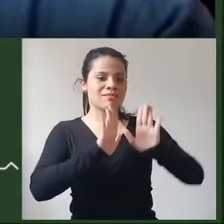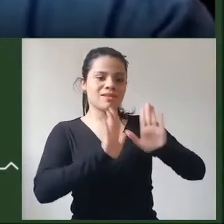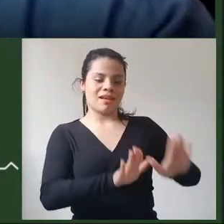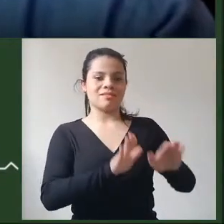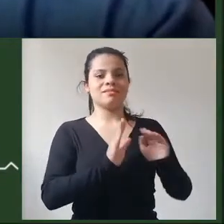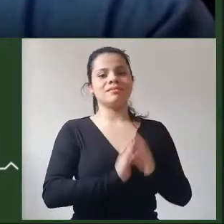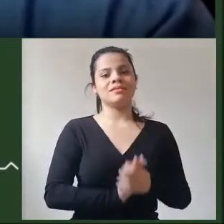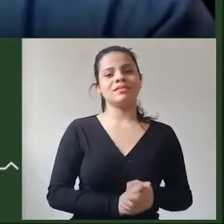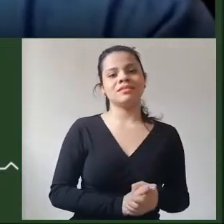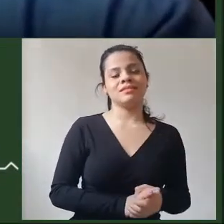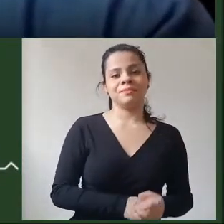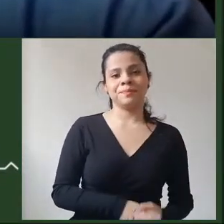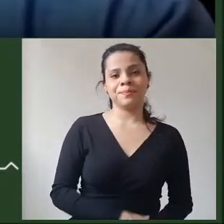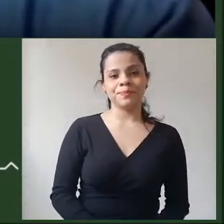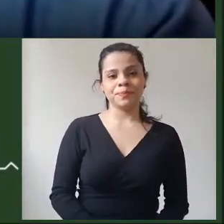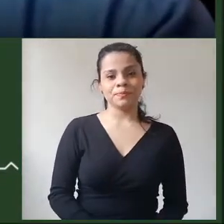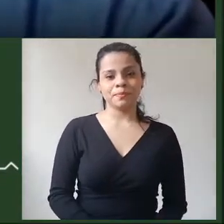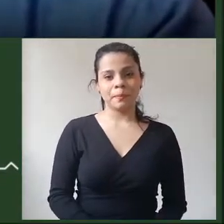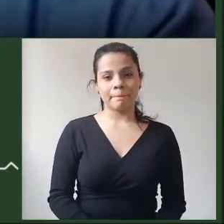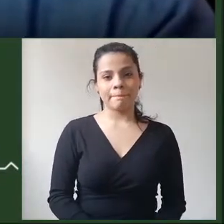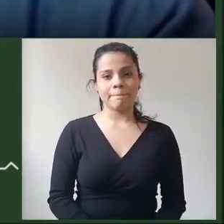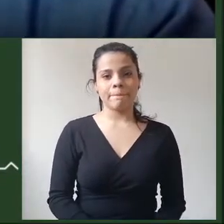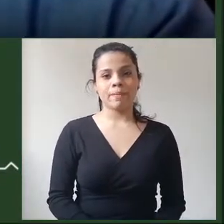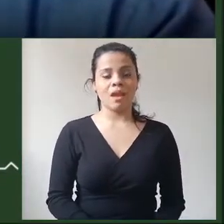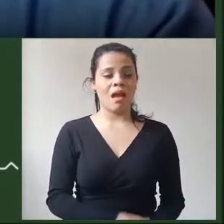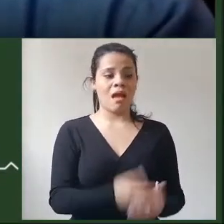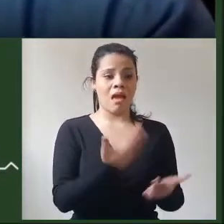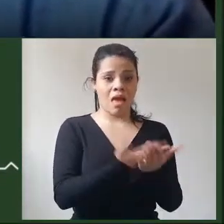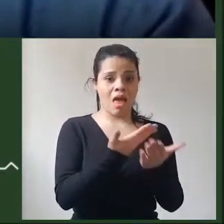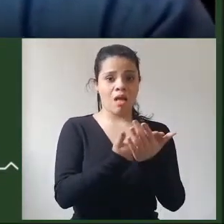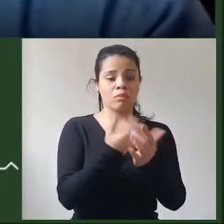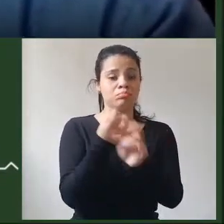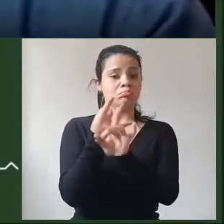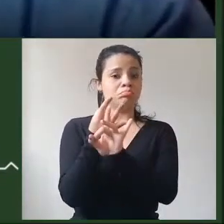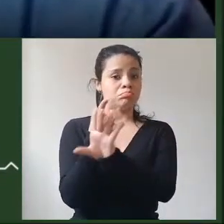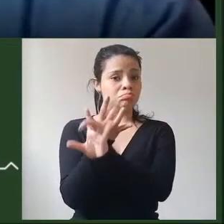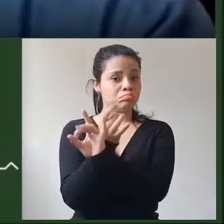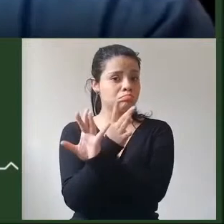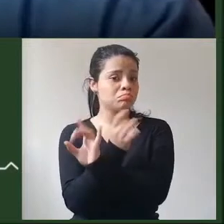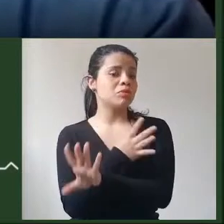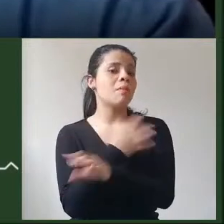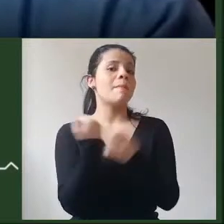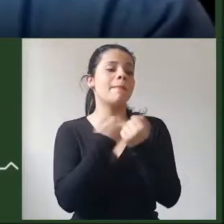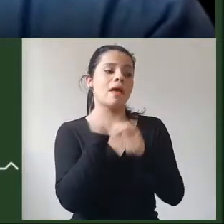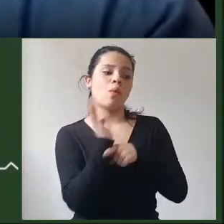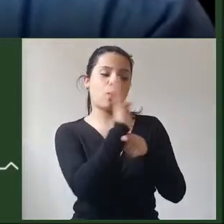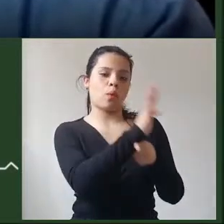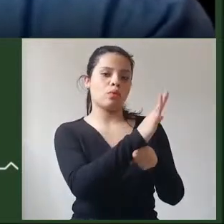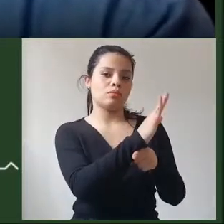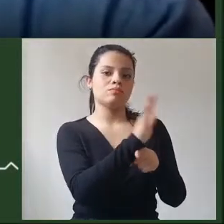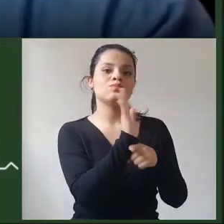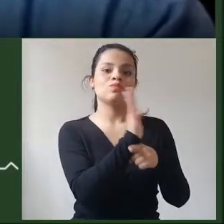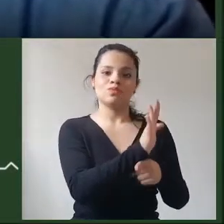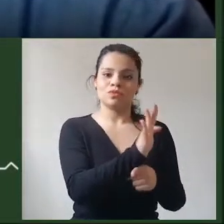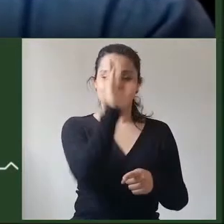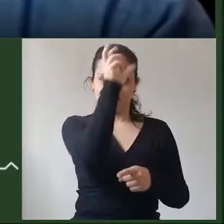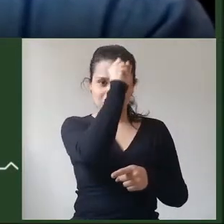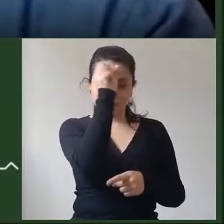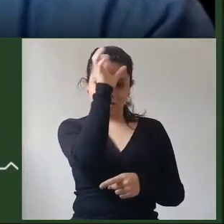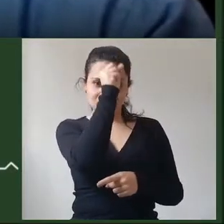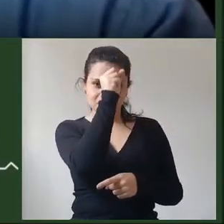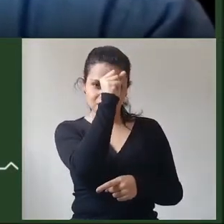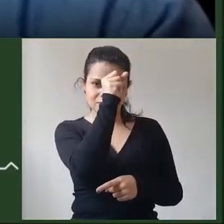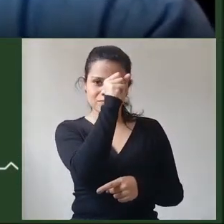as crianças não vão ao colégio, estava tudo feito a nível virtual, e que precisa muito mais de